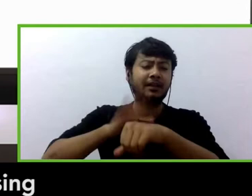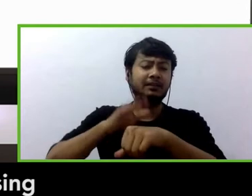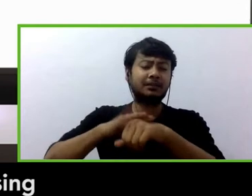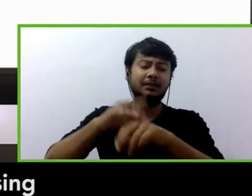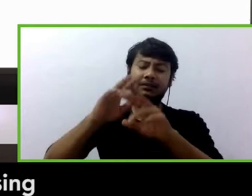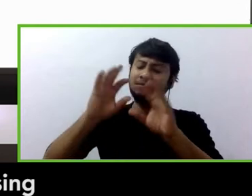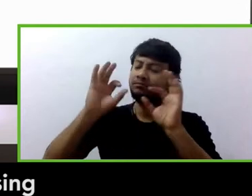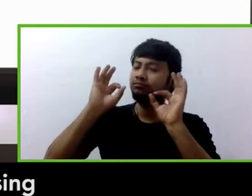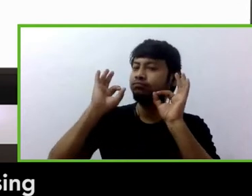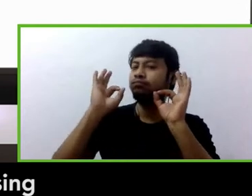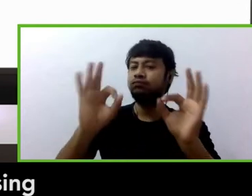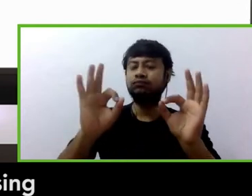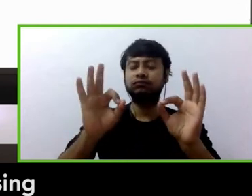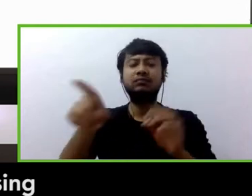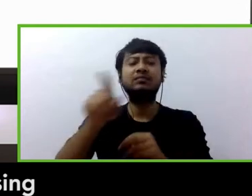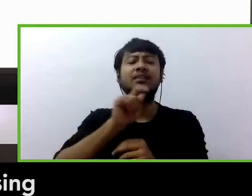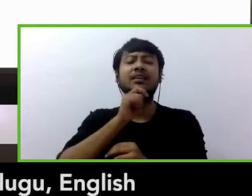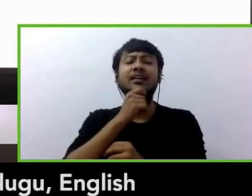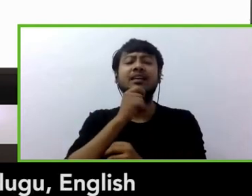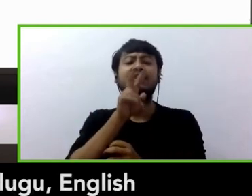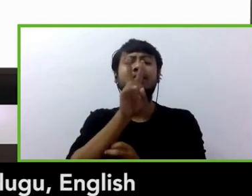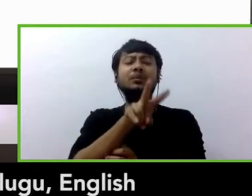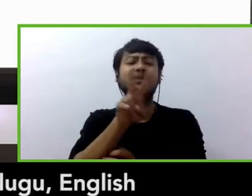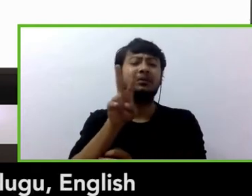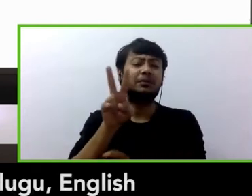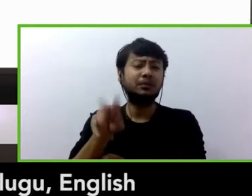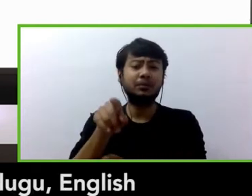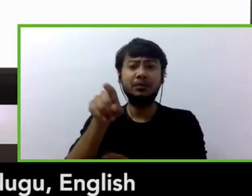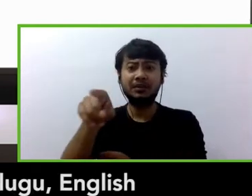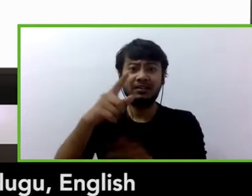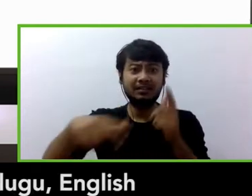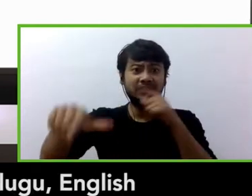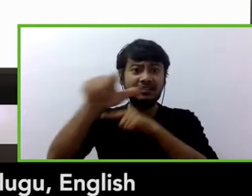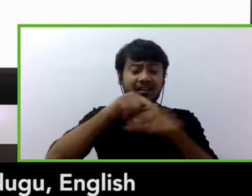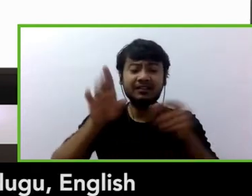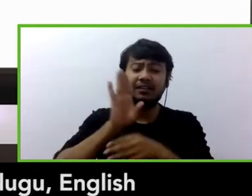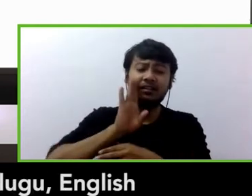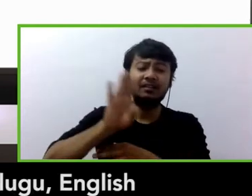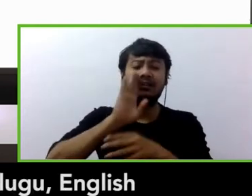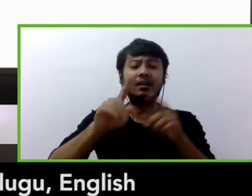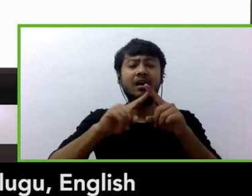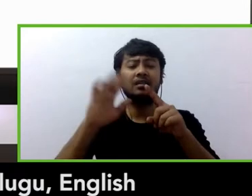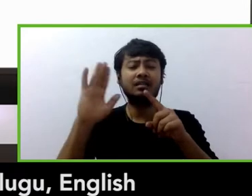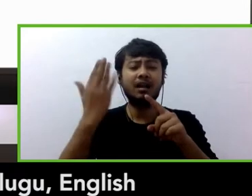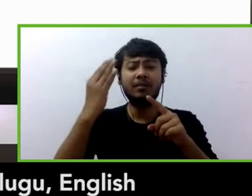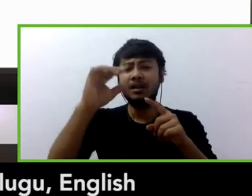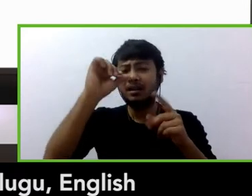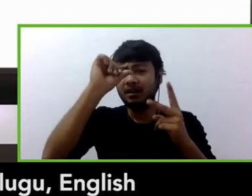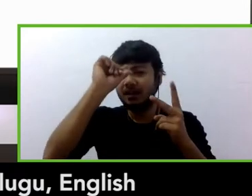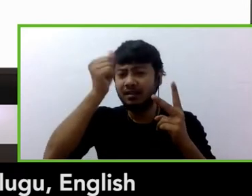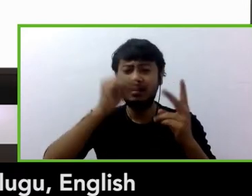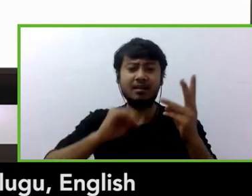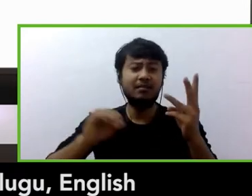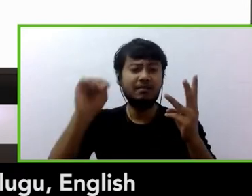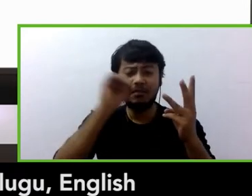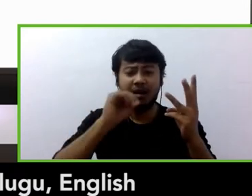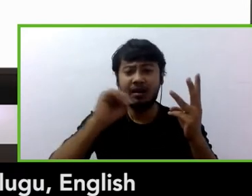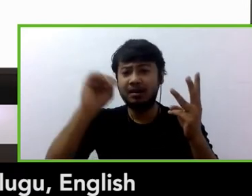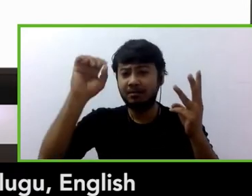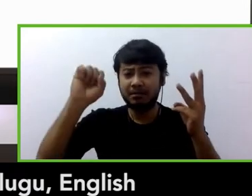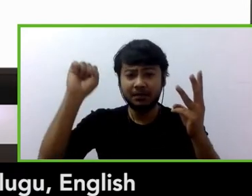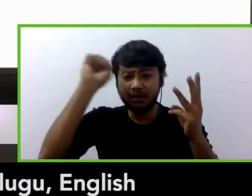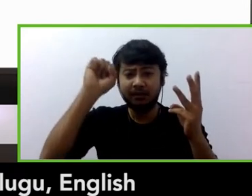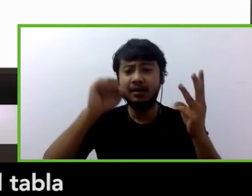20-year-old Karthik Kumar can sing in Tamil, Hindi, Malayalam, Punjabi, Marathi,